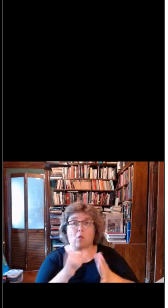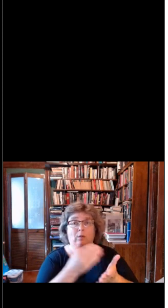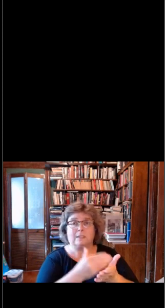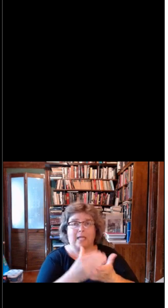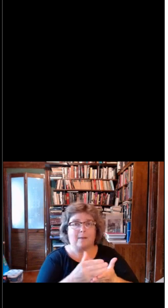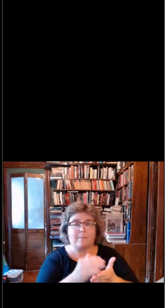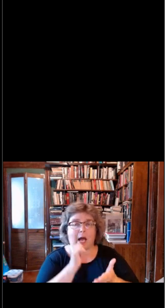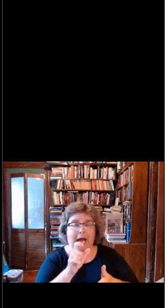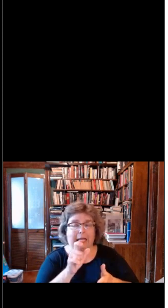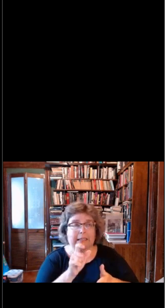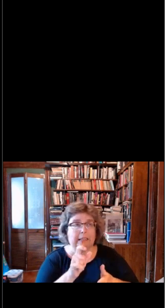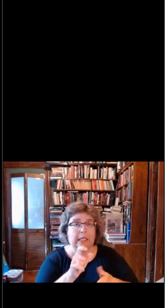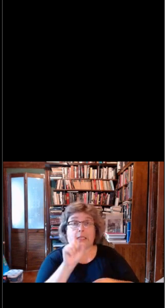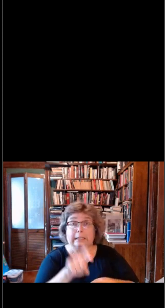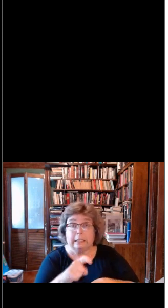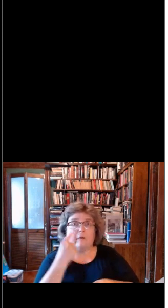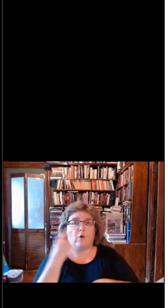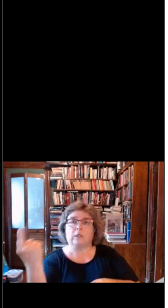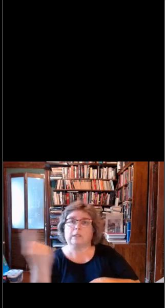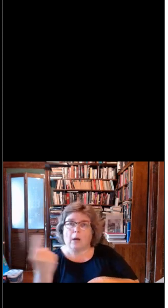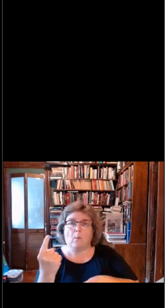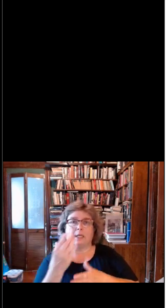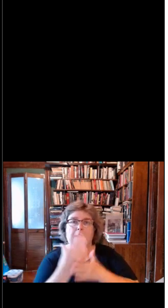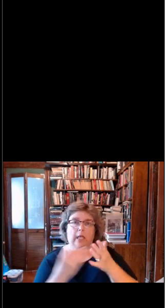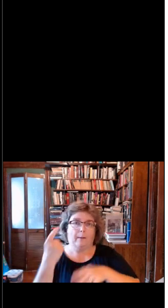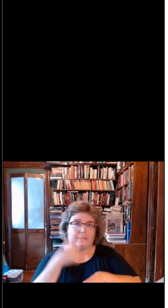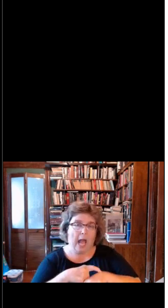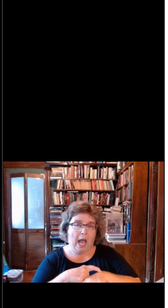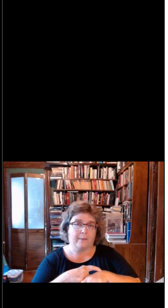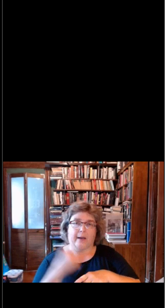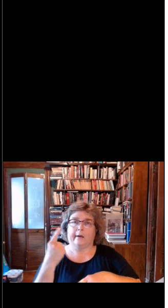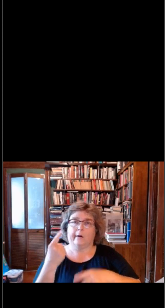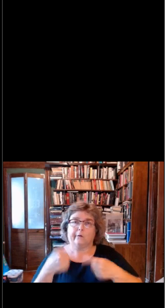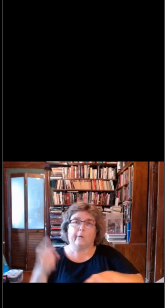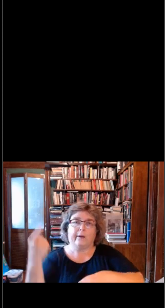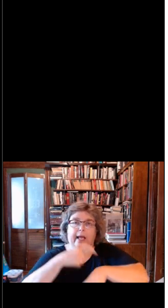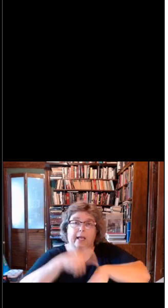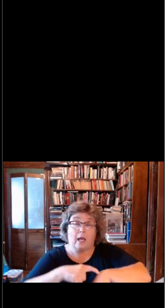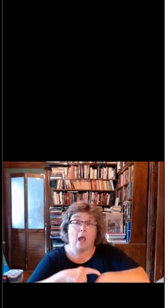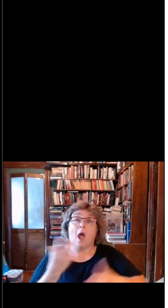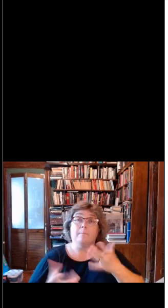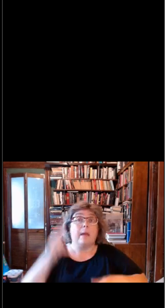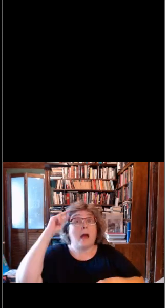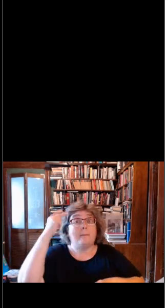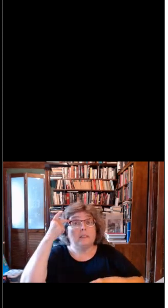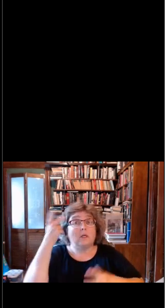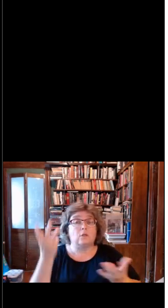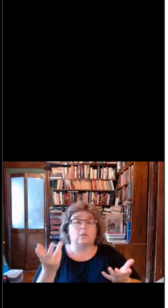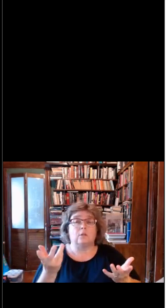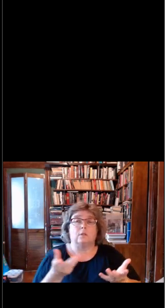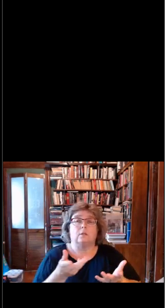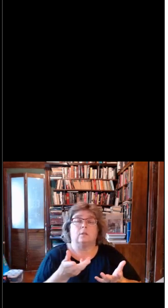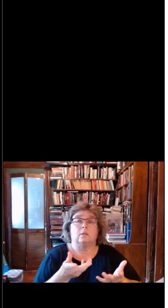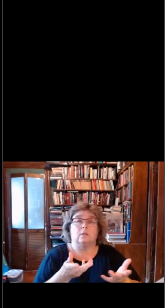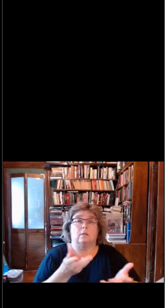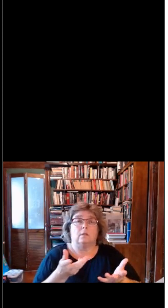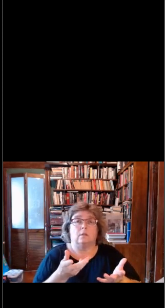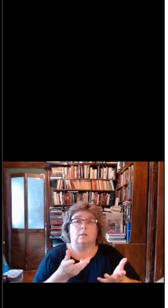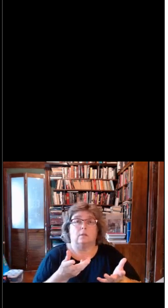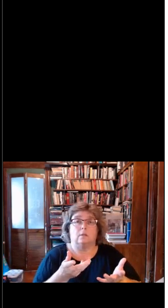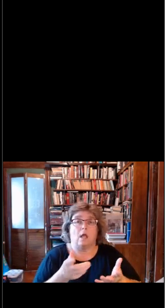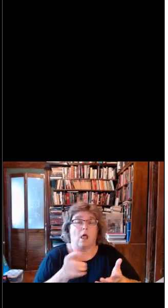useful to someone at some point in the day. I could have misinterpreted the remix that